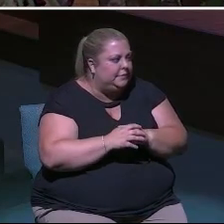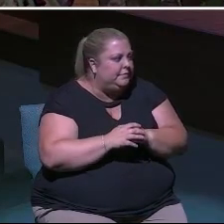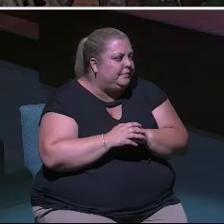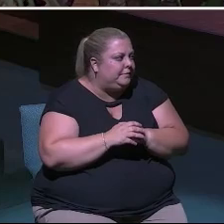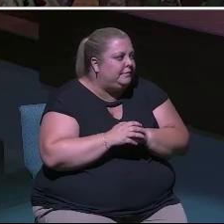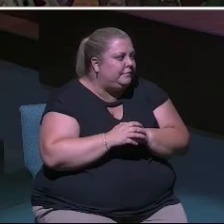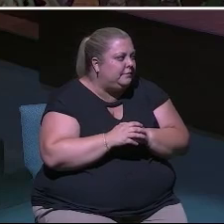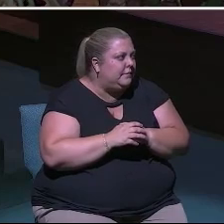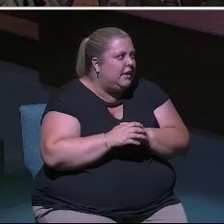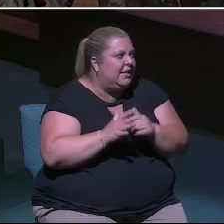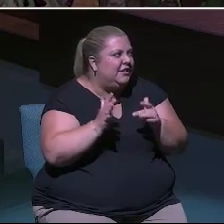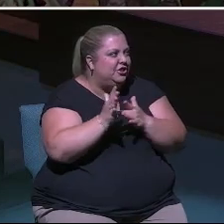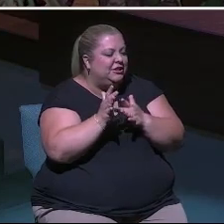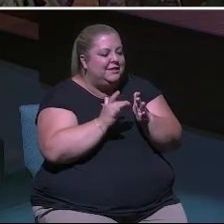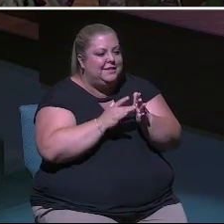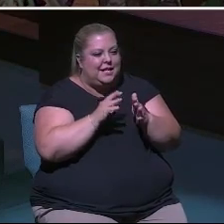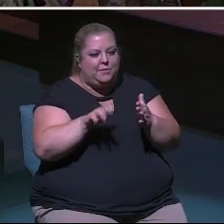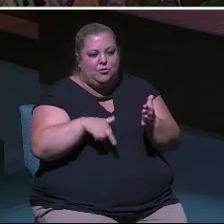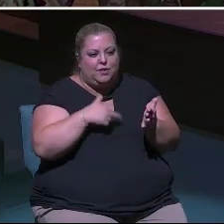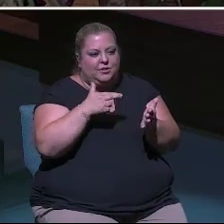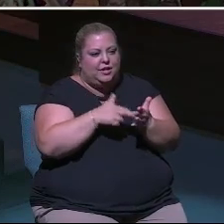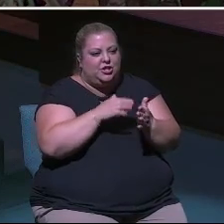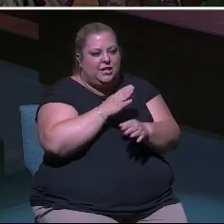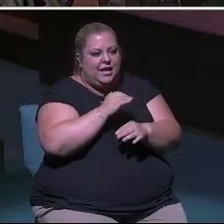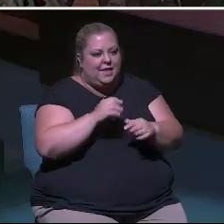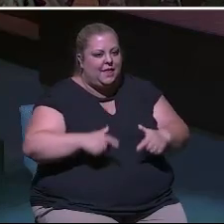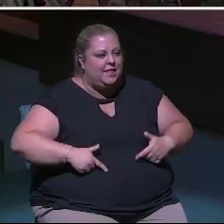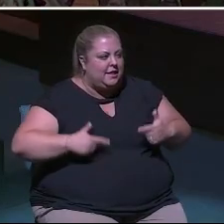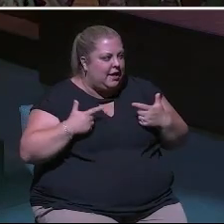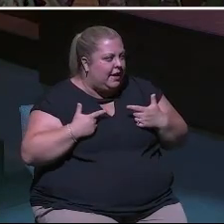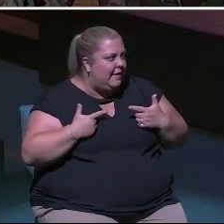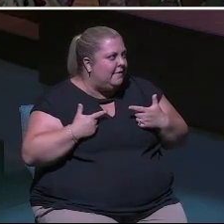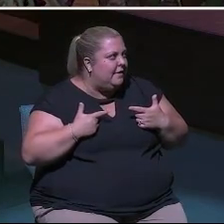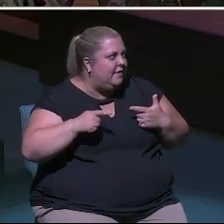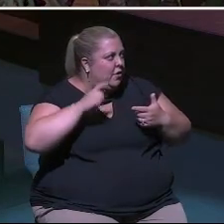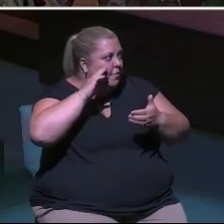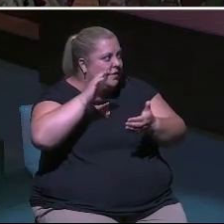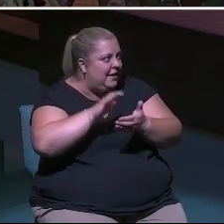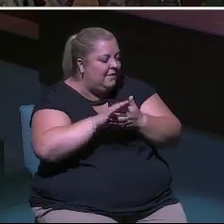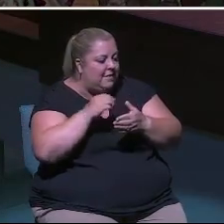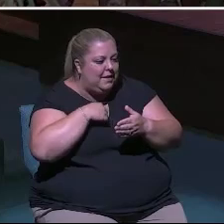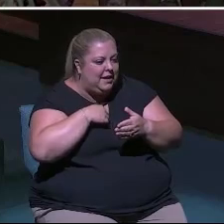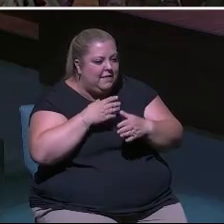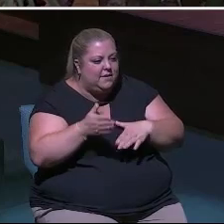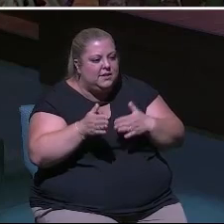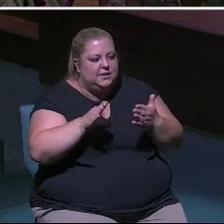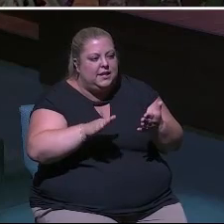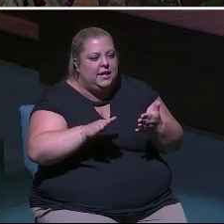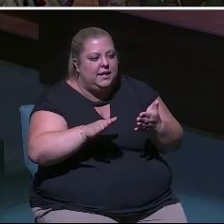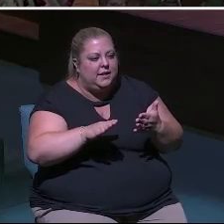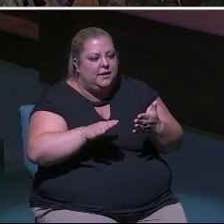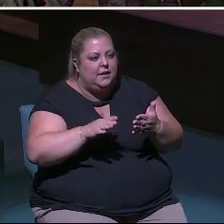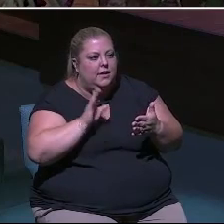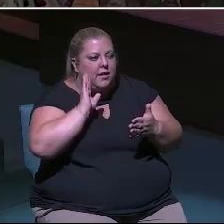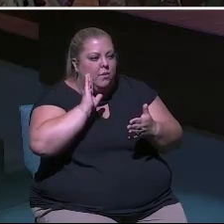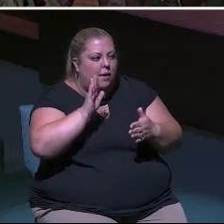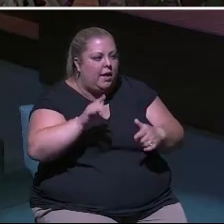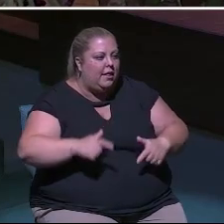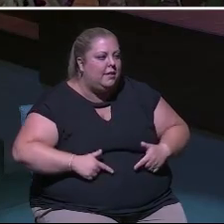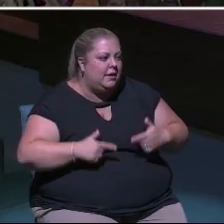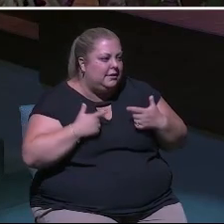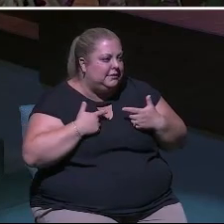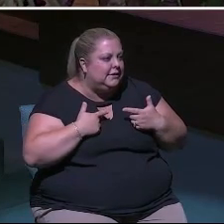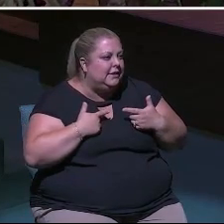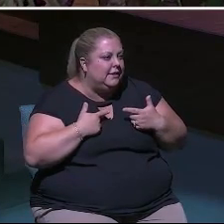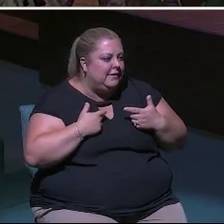I'm the resurrection and the life. He that believeth in me, though he were dead, yet shall he live. Ooh, I'm